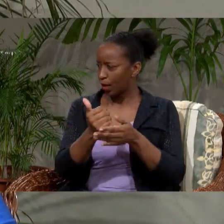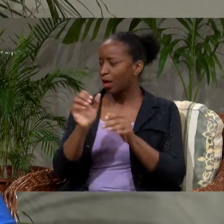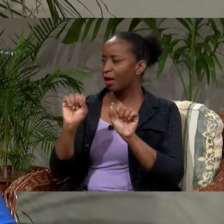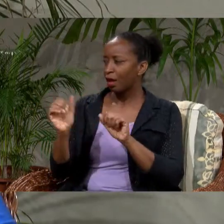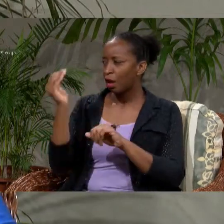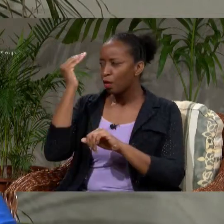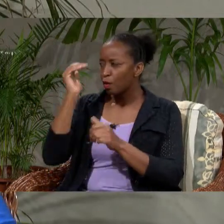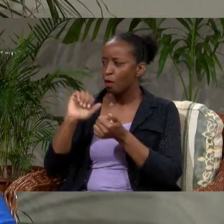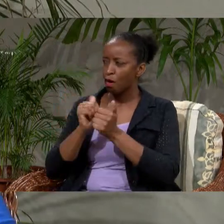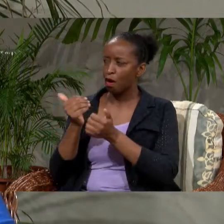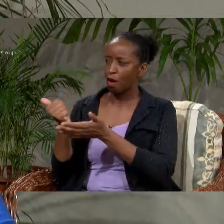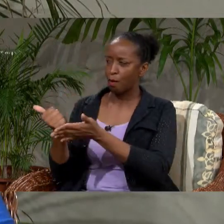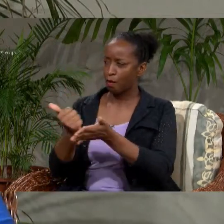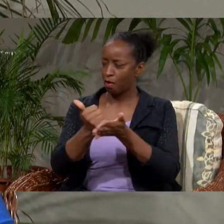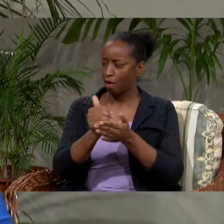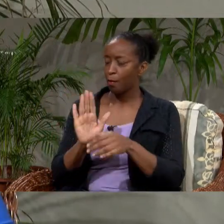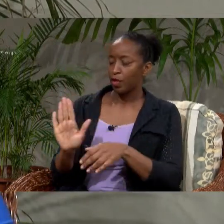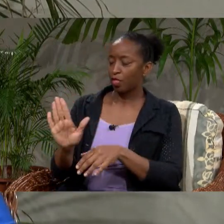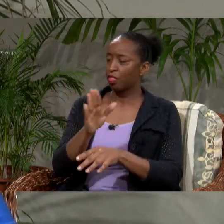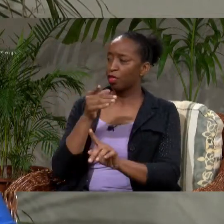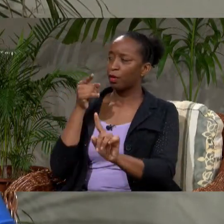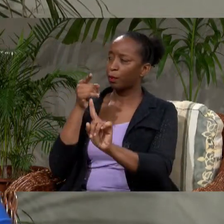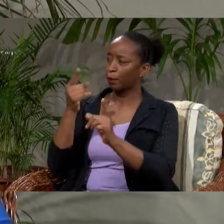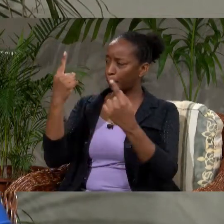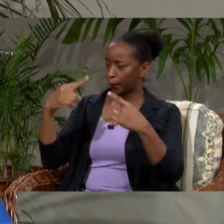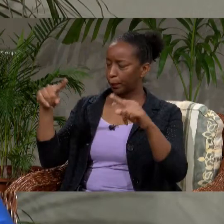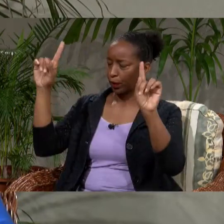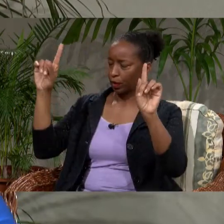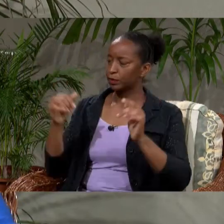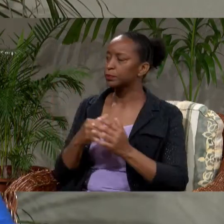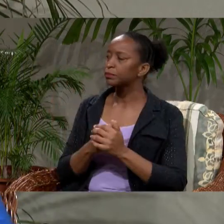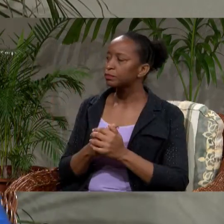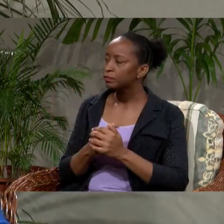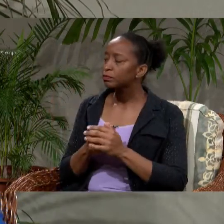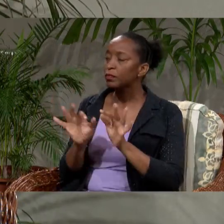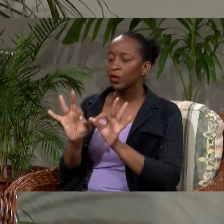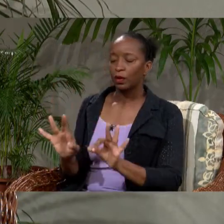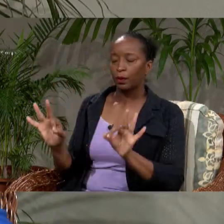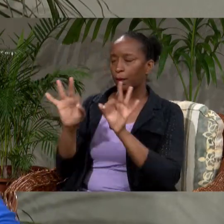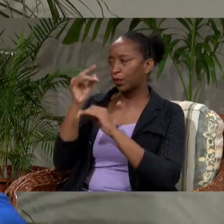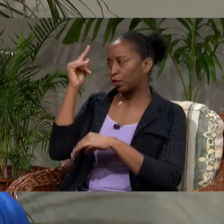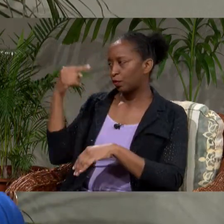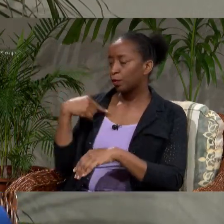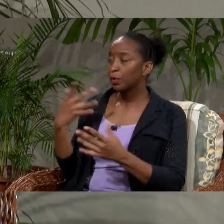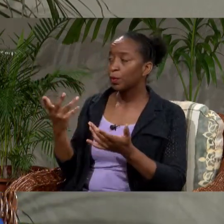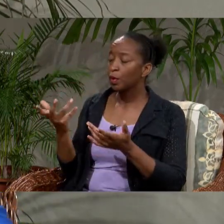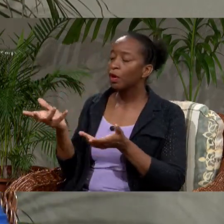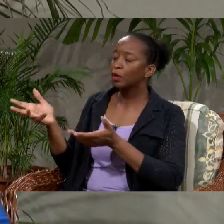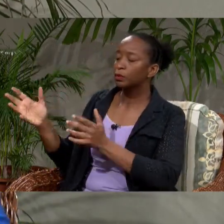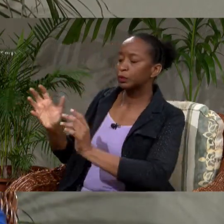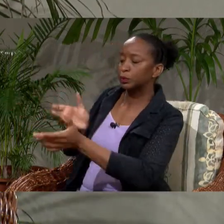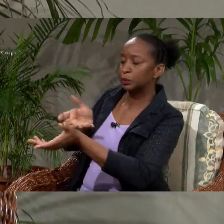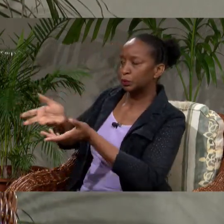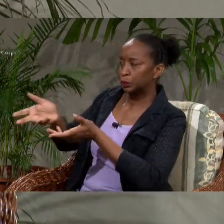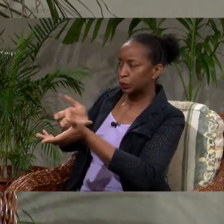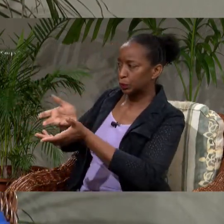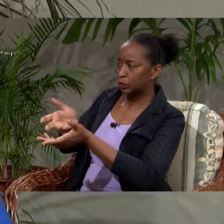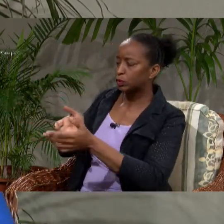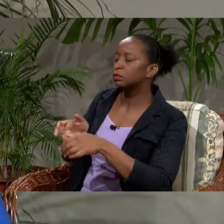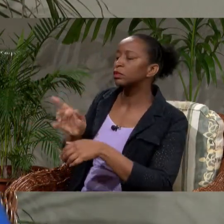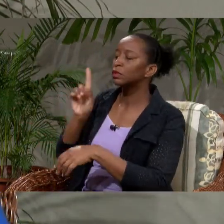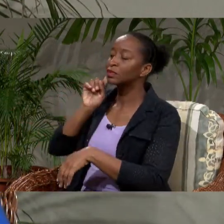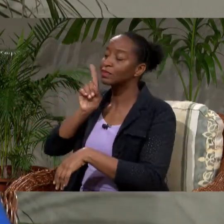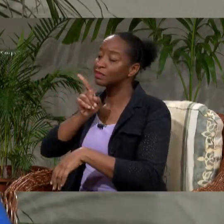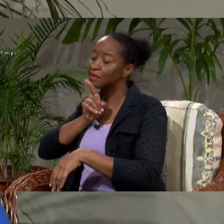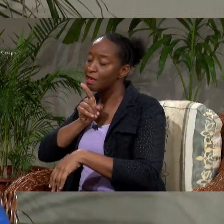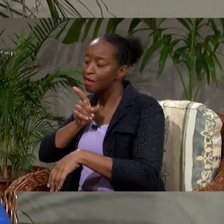achieve their goal. So one of my most important things too is communication between not just the deaf and deaf, but the hearing